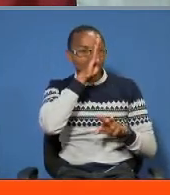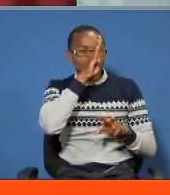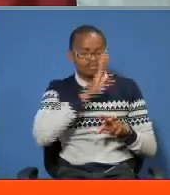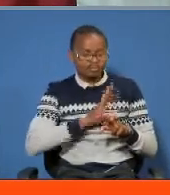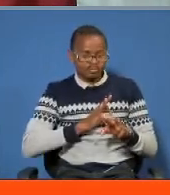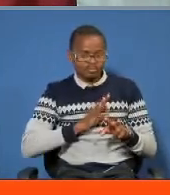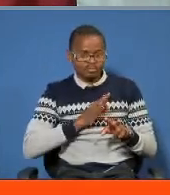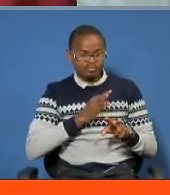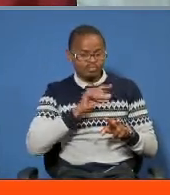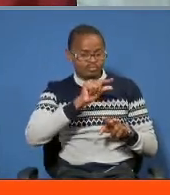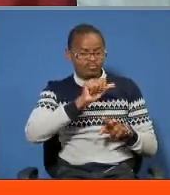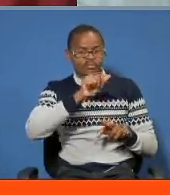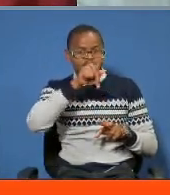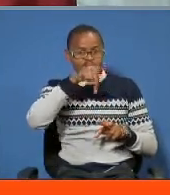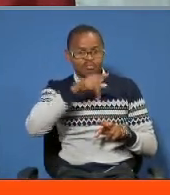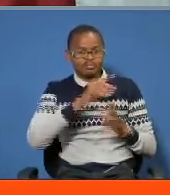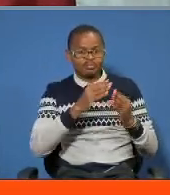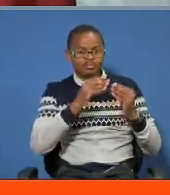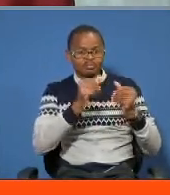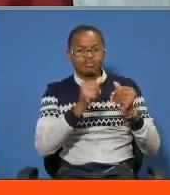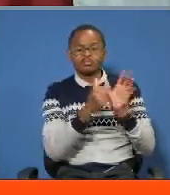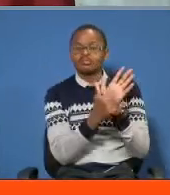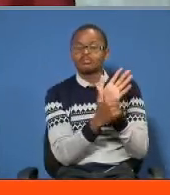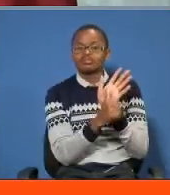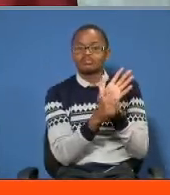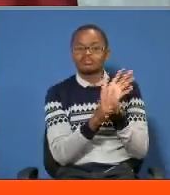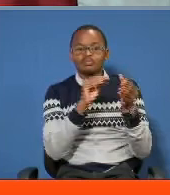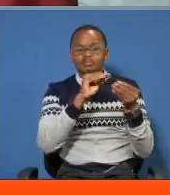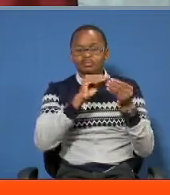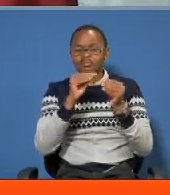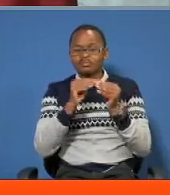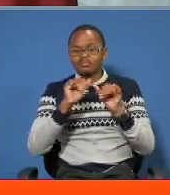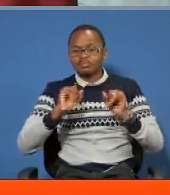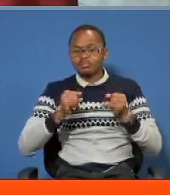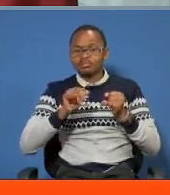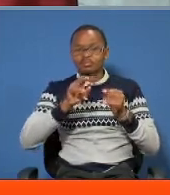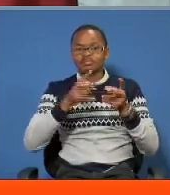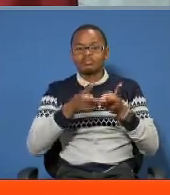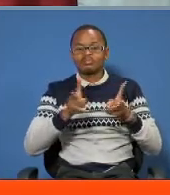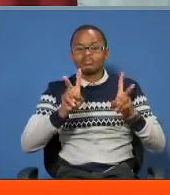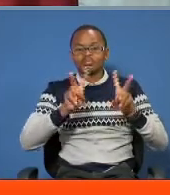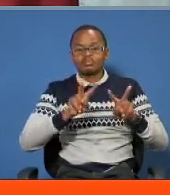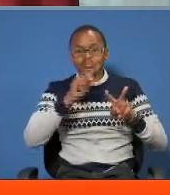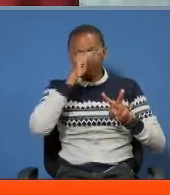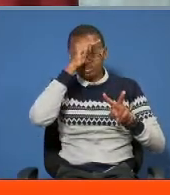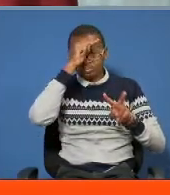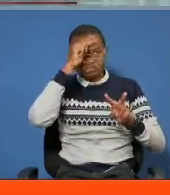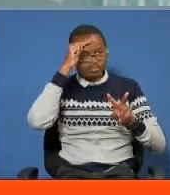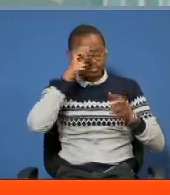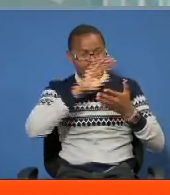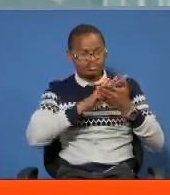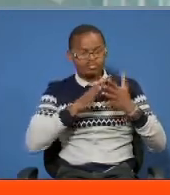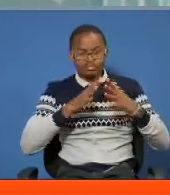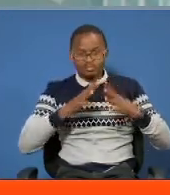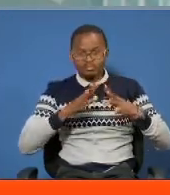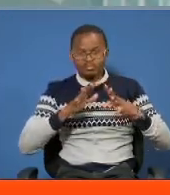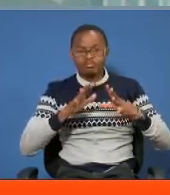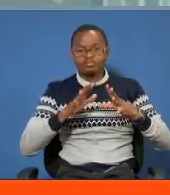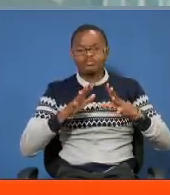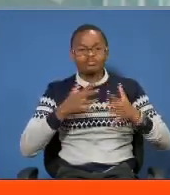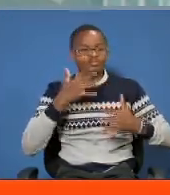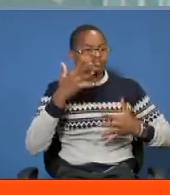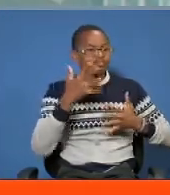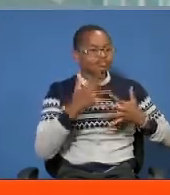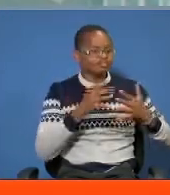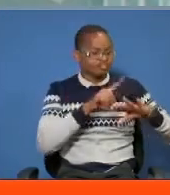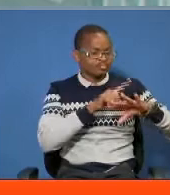to be filling a gap or solving a certain problem or creating new value, excitement, people become happier,